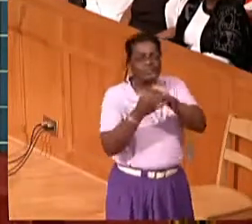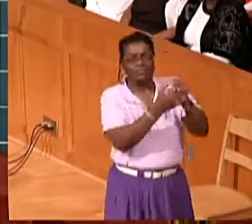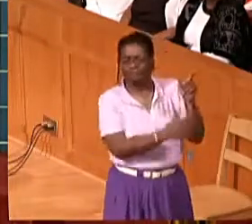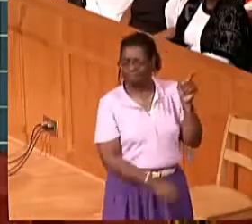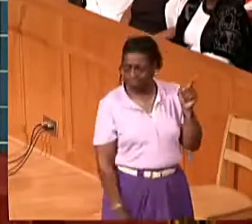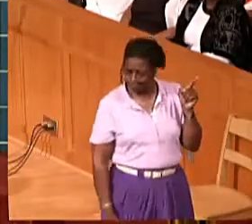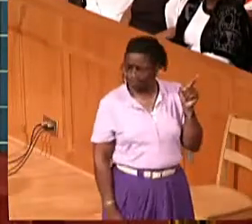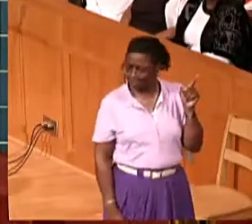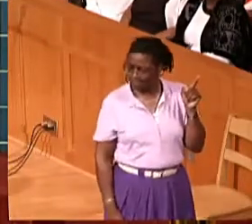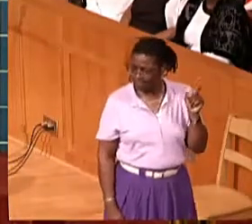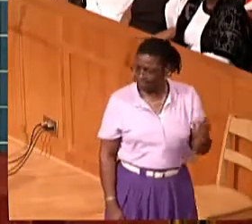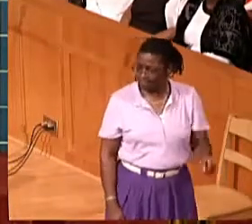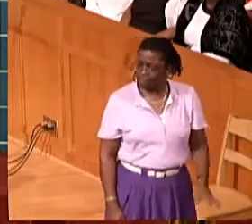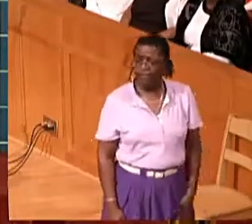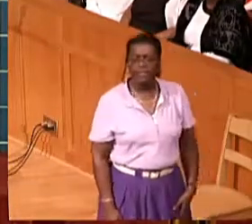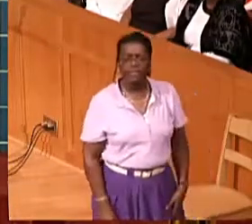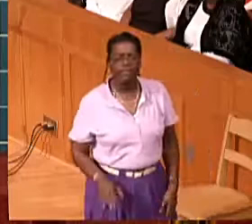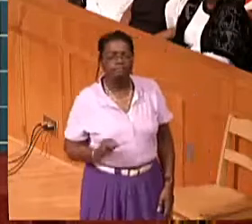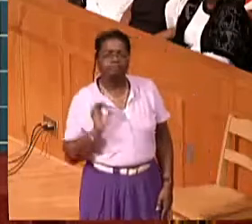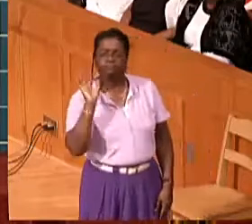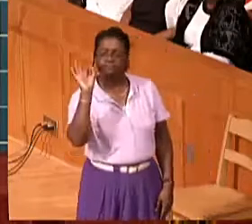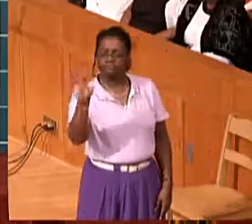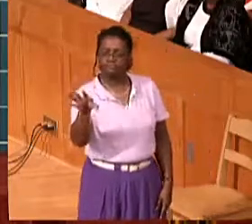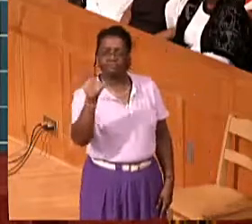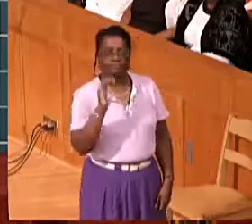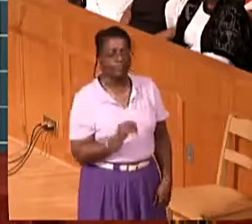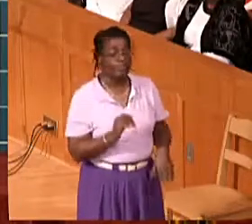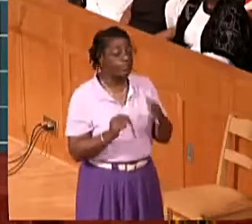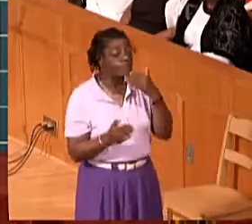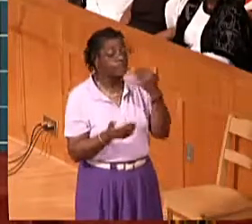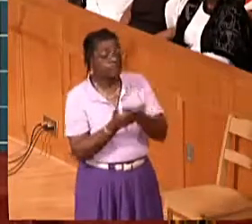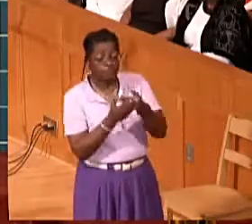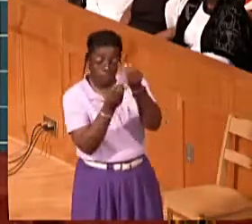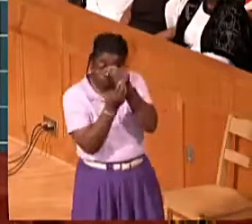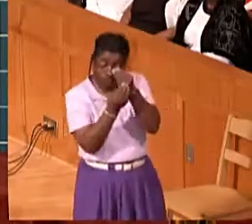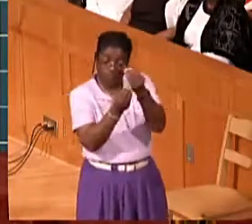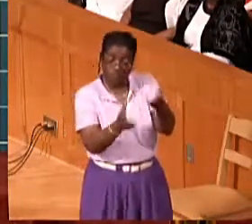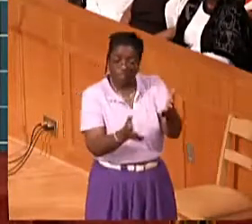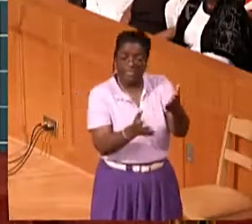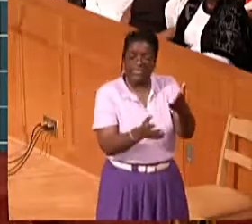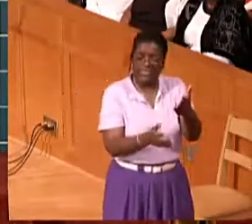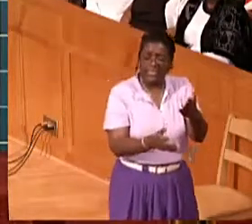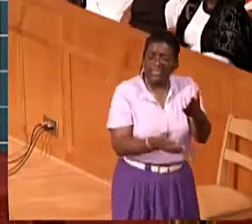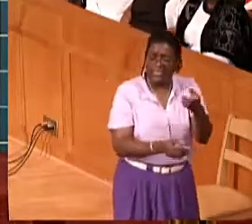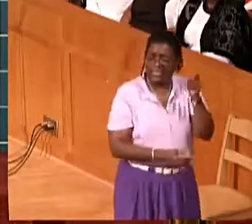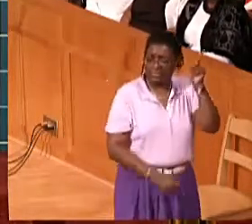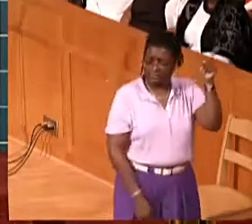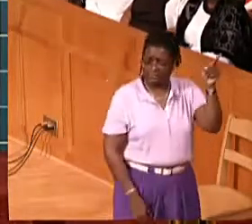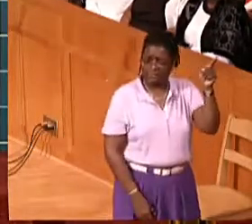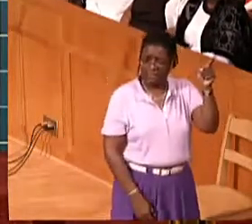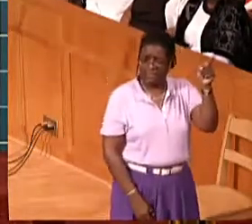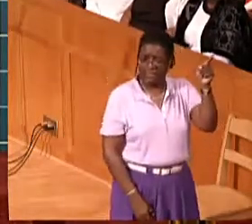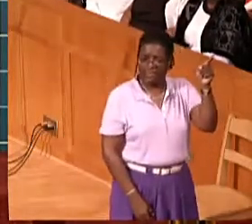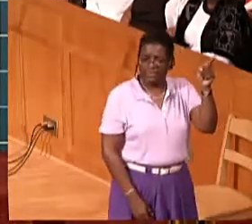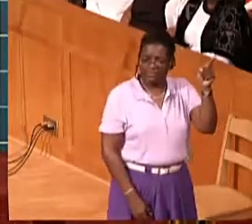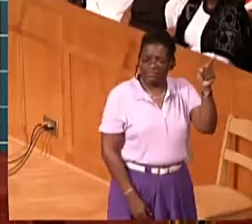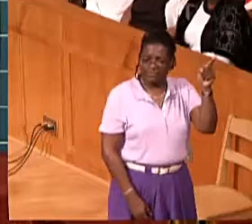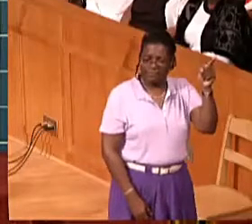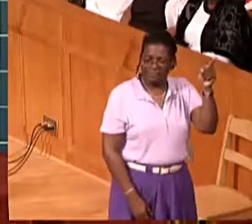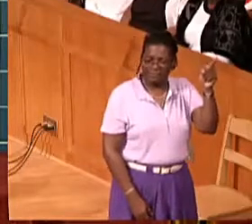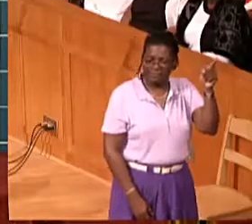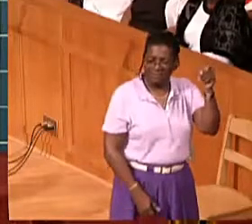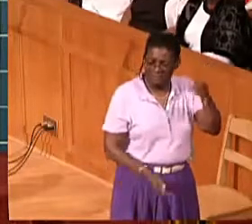this on you. You can keep it somewhere, those taking notes. The good news is that he who purchased me also protects